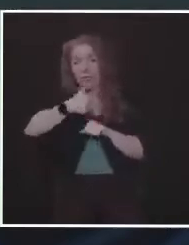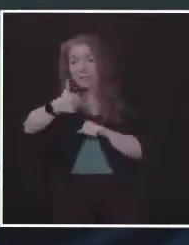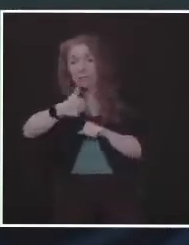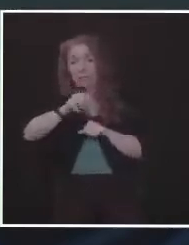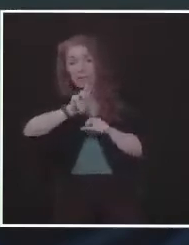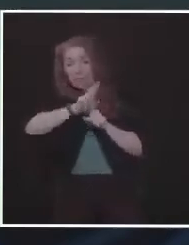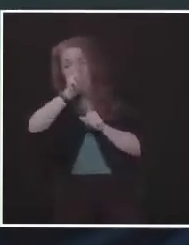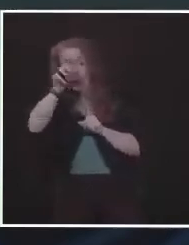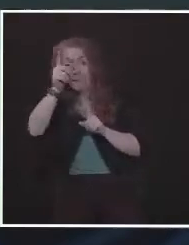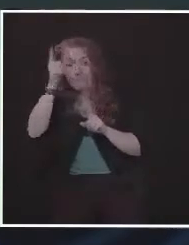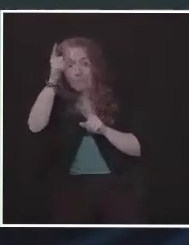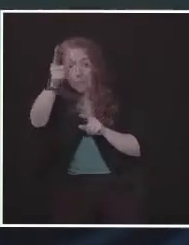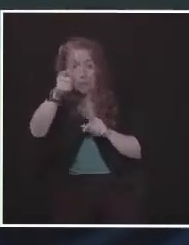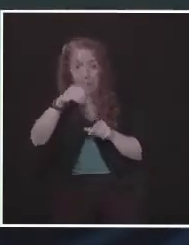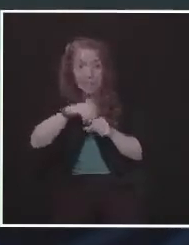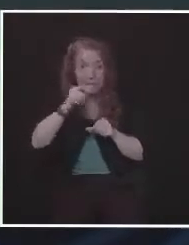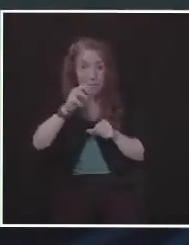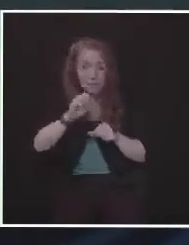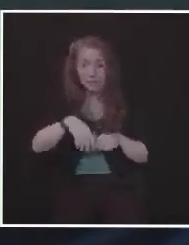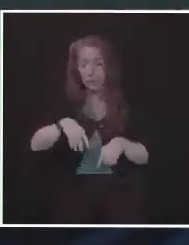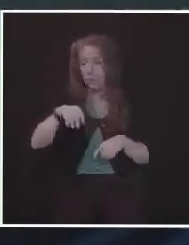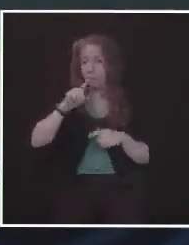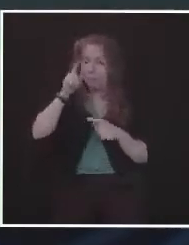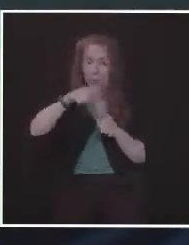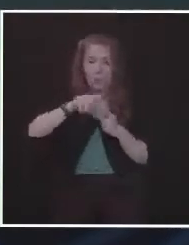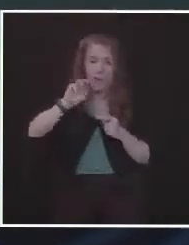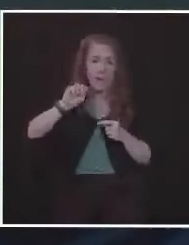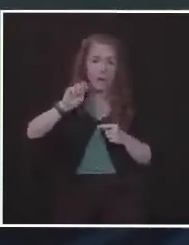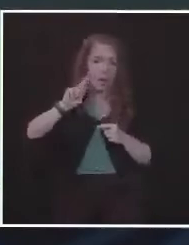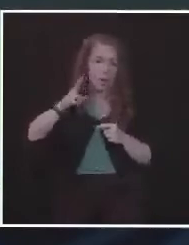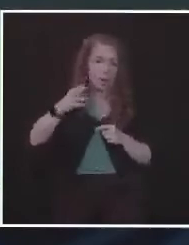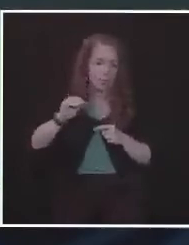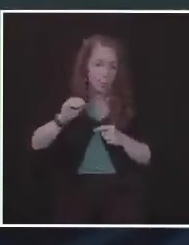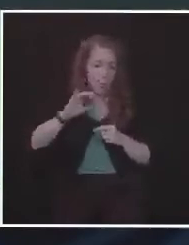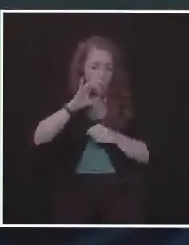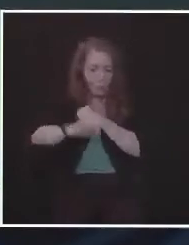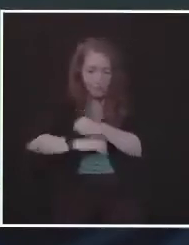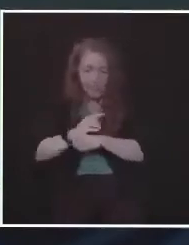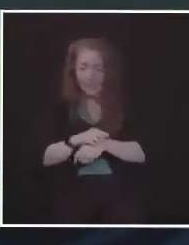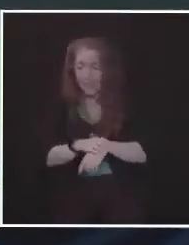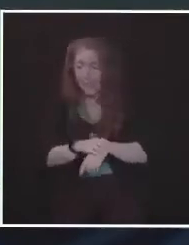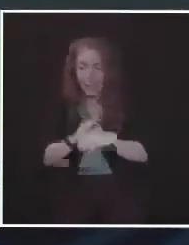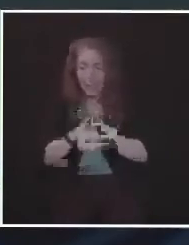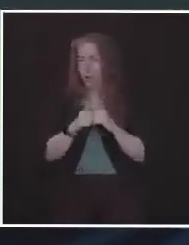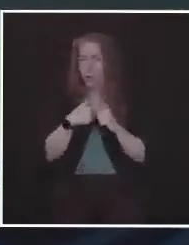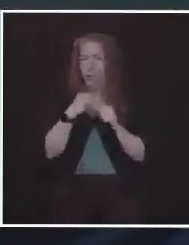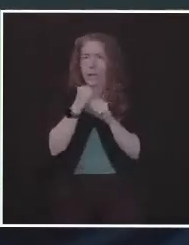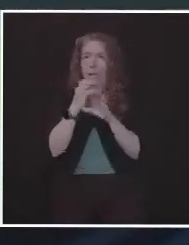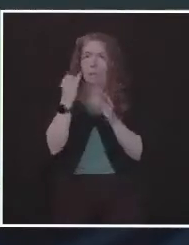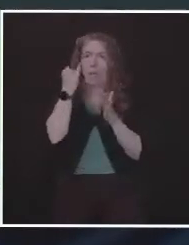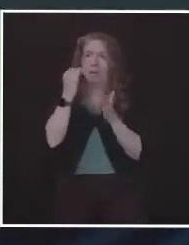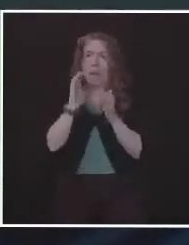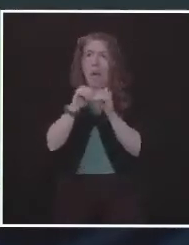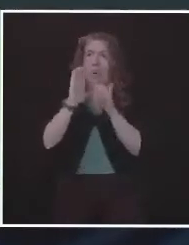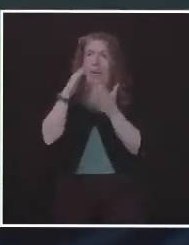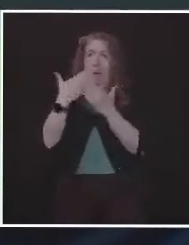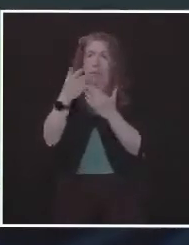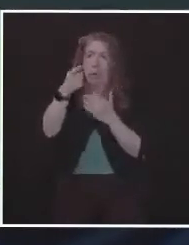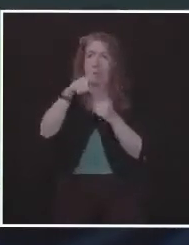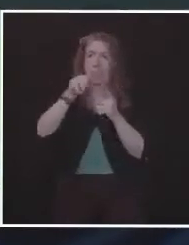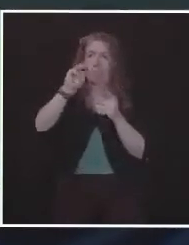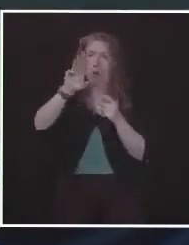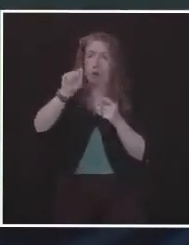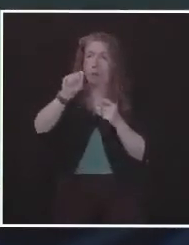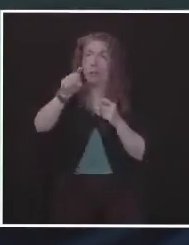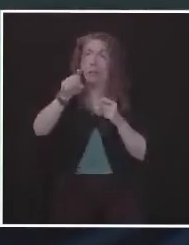into the NRHO orbit? How do we think about how we get to Mars, right? Those kind of technologies are going to take us further. What do